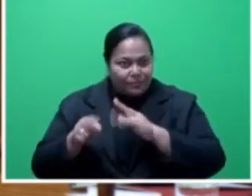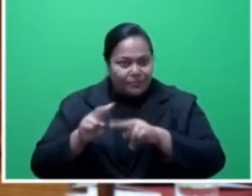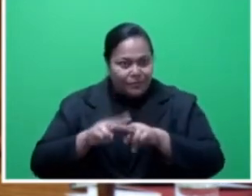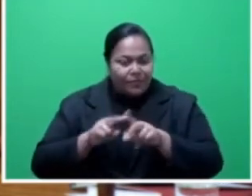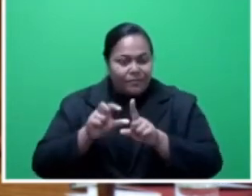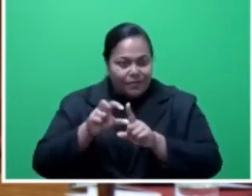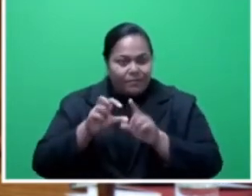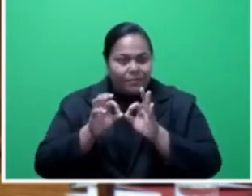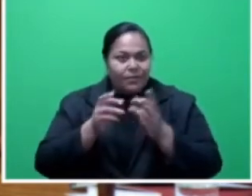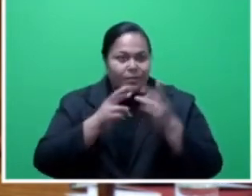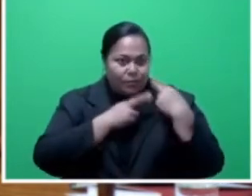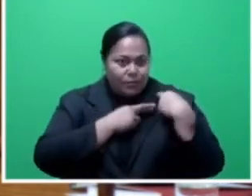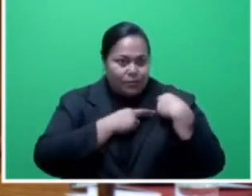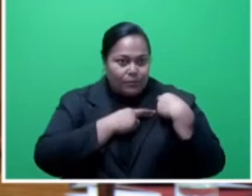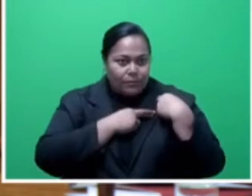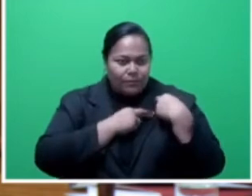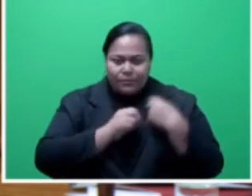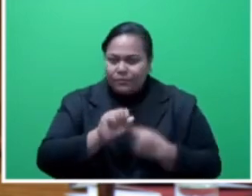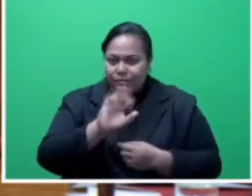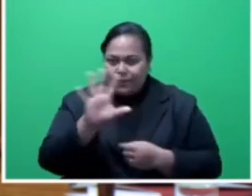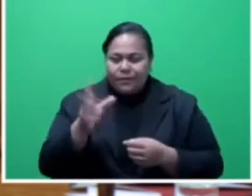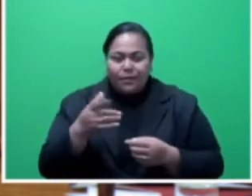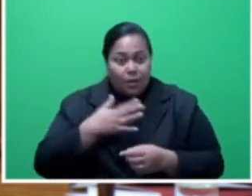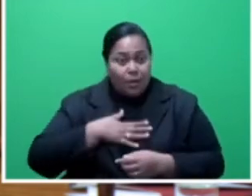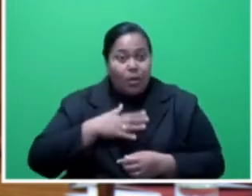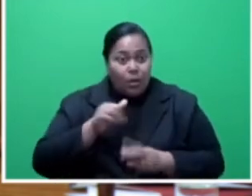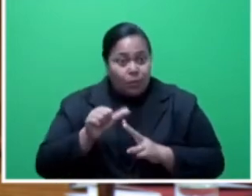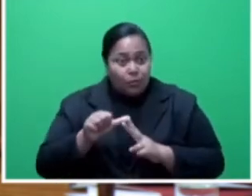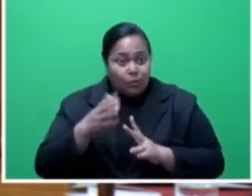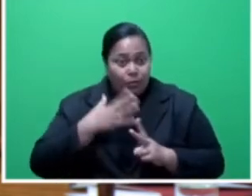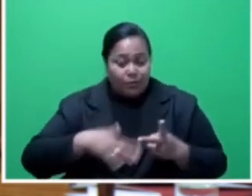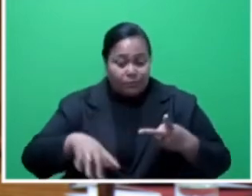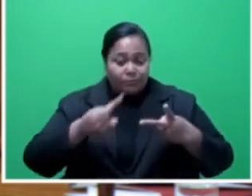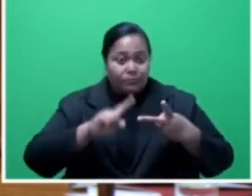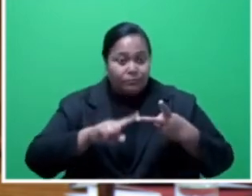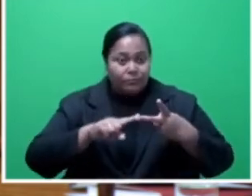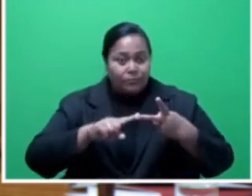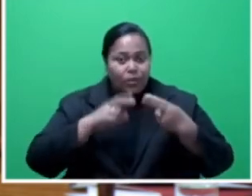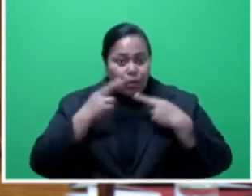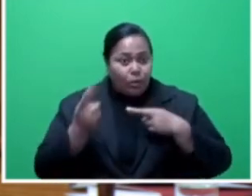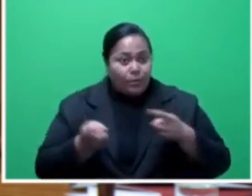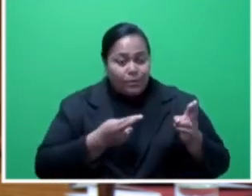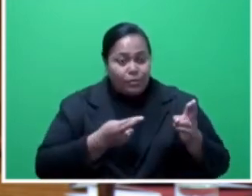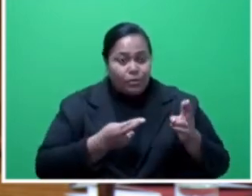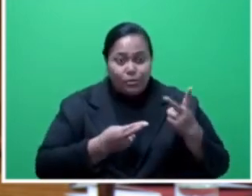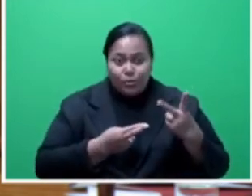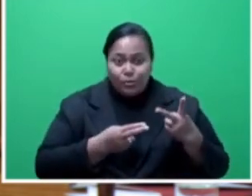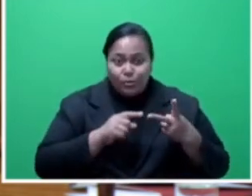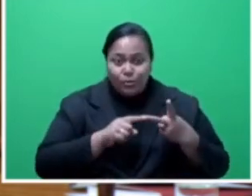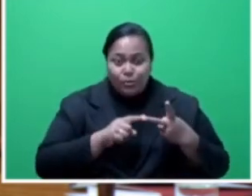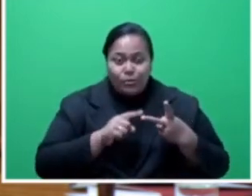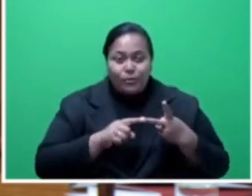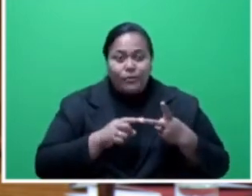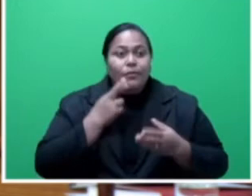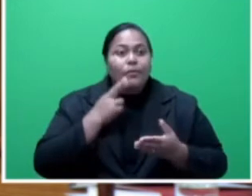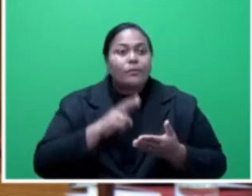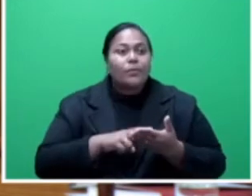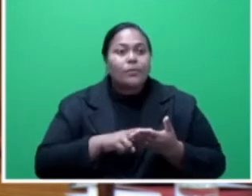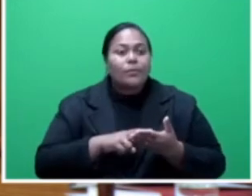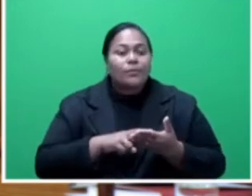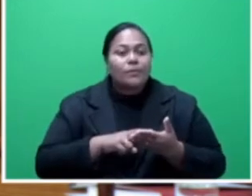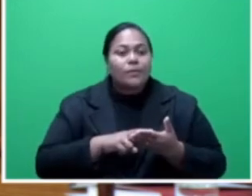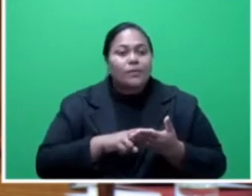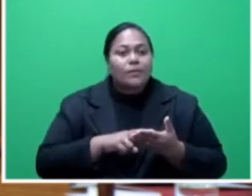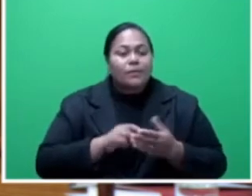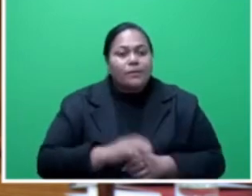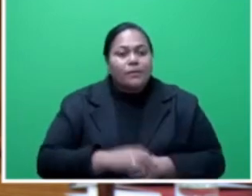want to draw your attention on recommendation 2 of the report. And it says, "The committee acknowledges the